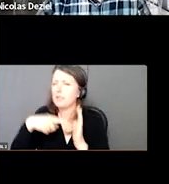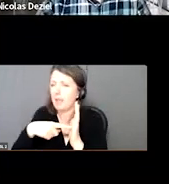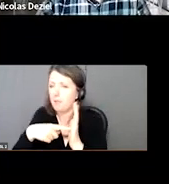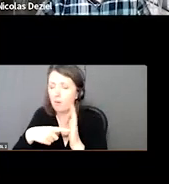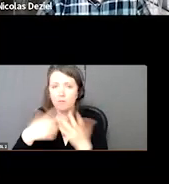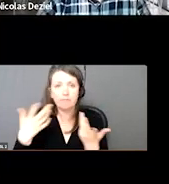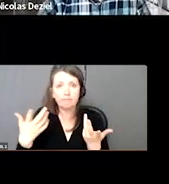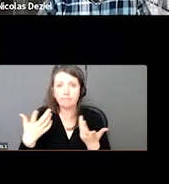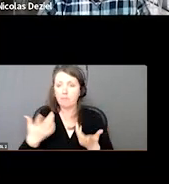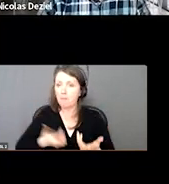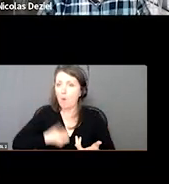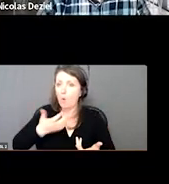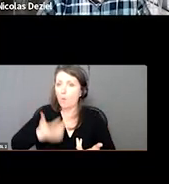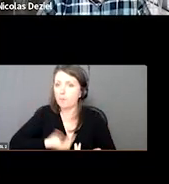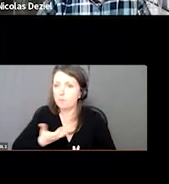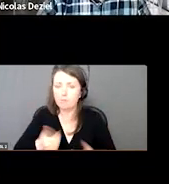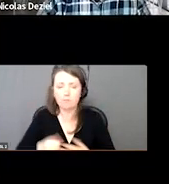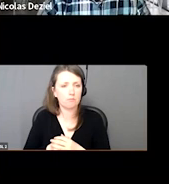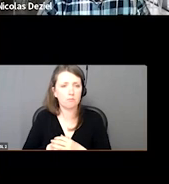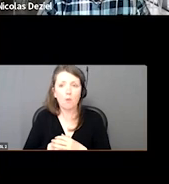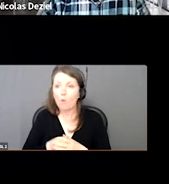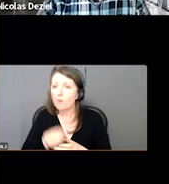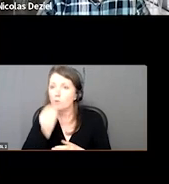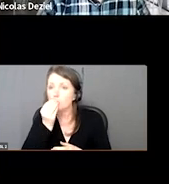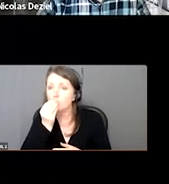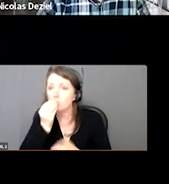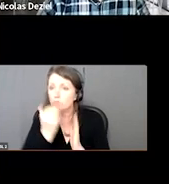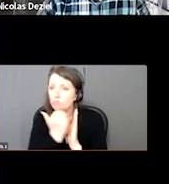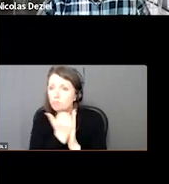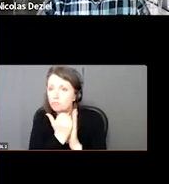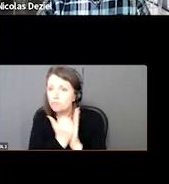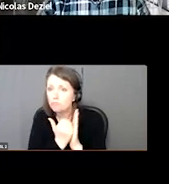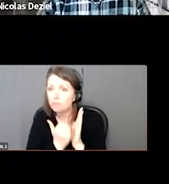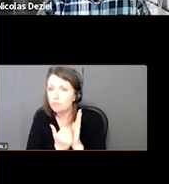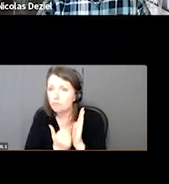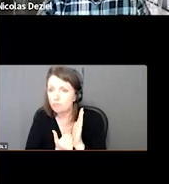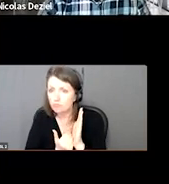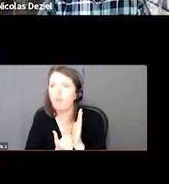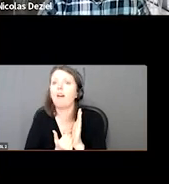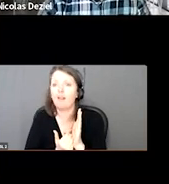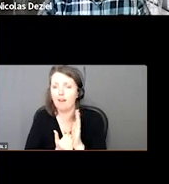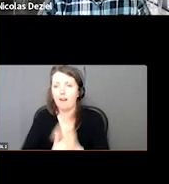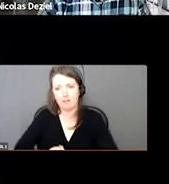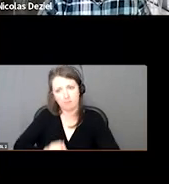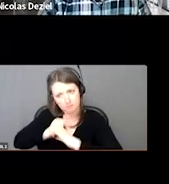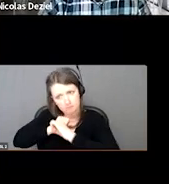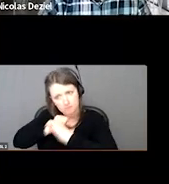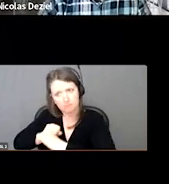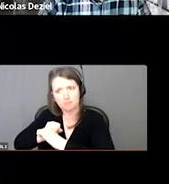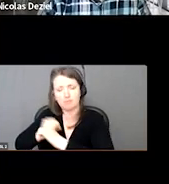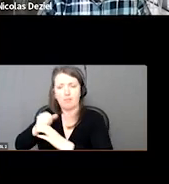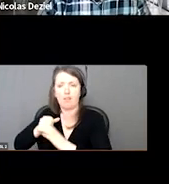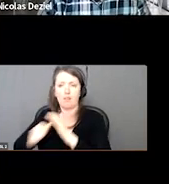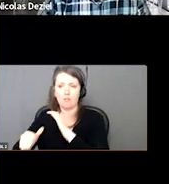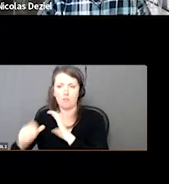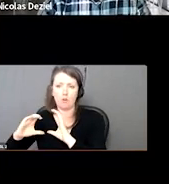for example, it's already protected by copyright. That's a basic concept of copyright protection. However, it doesn't carry a lot